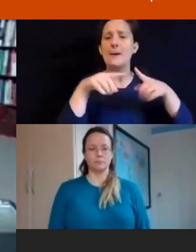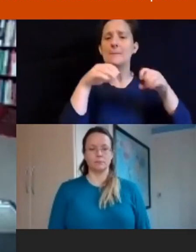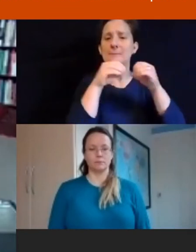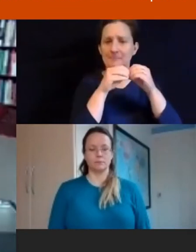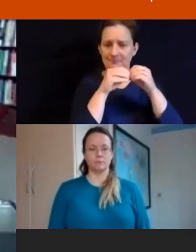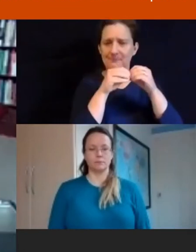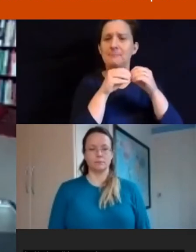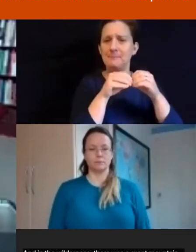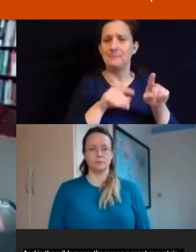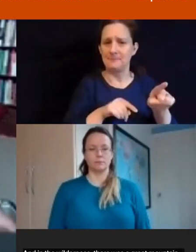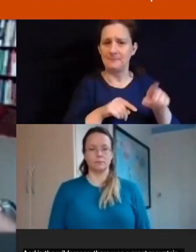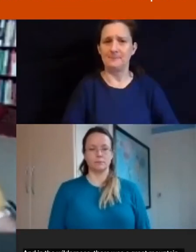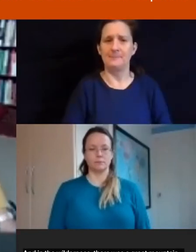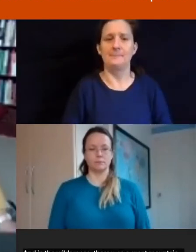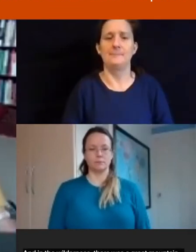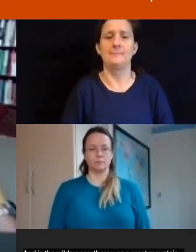And